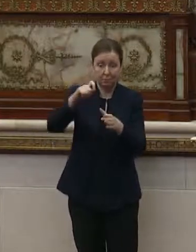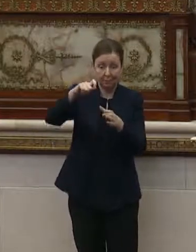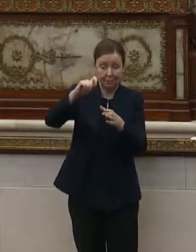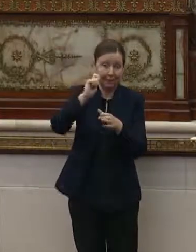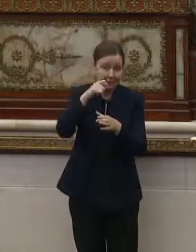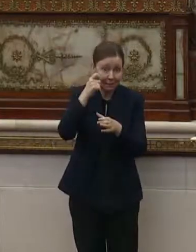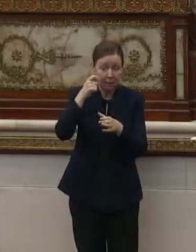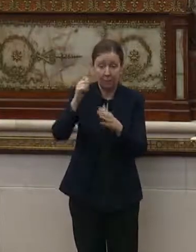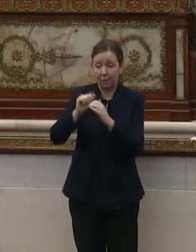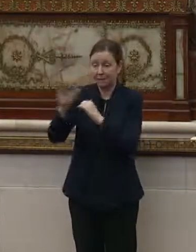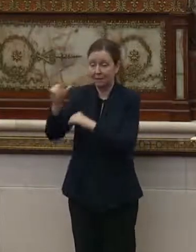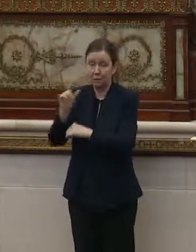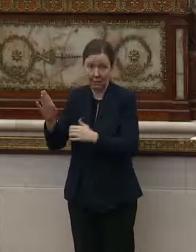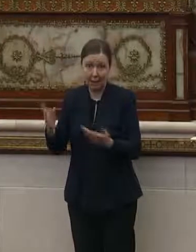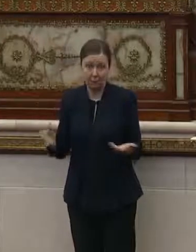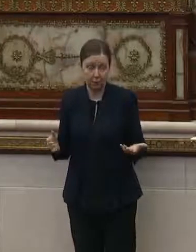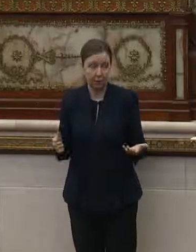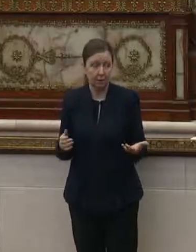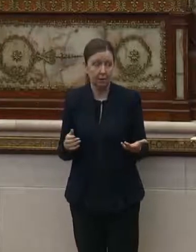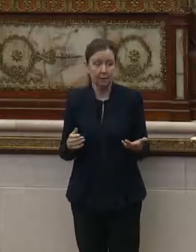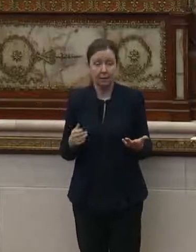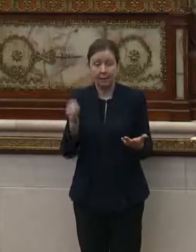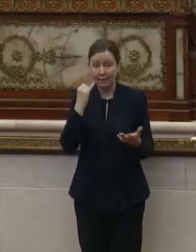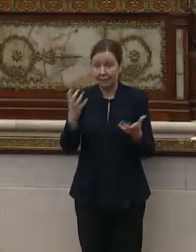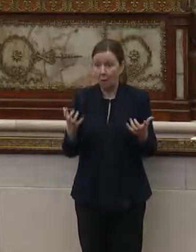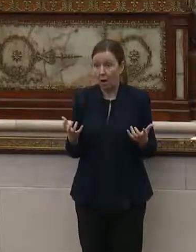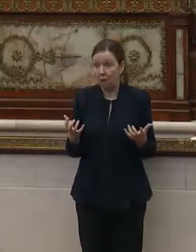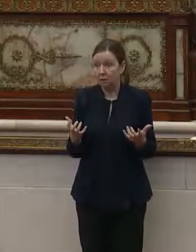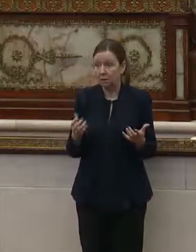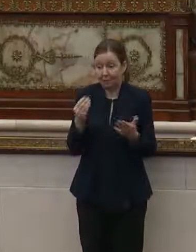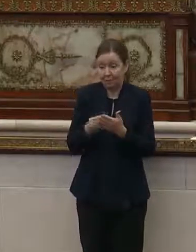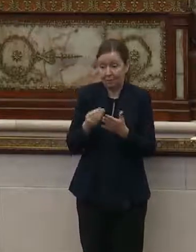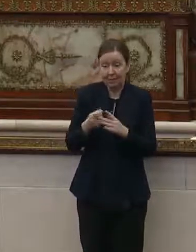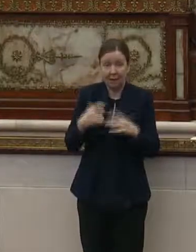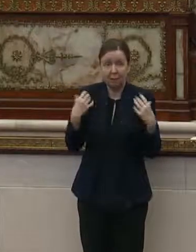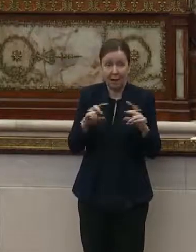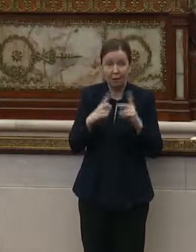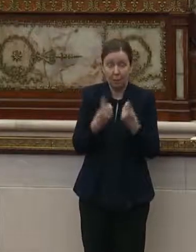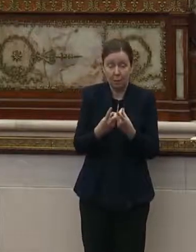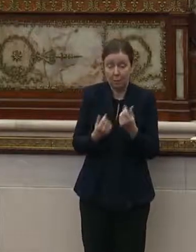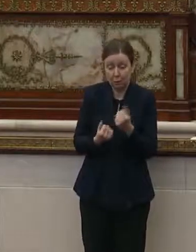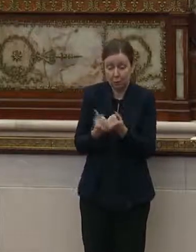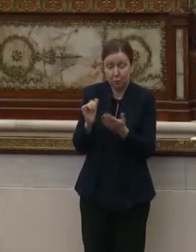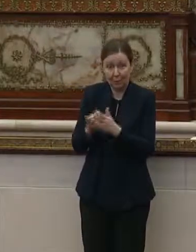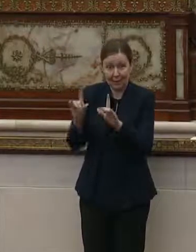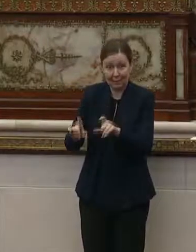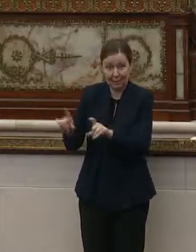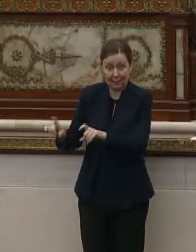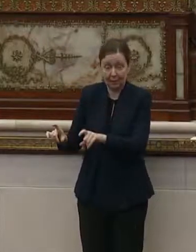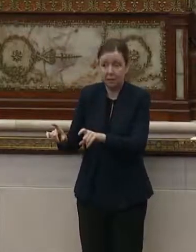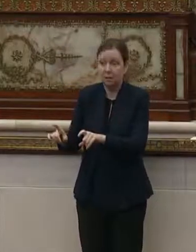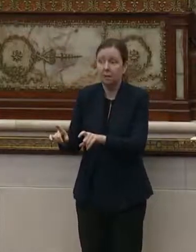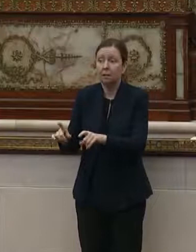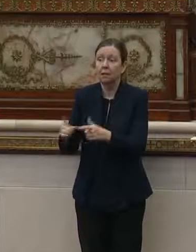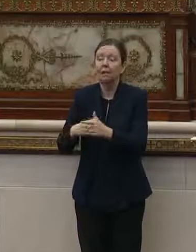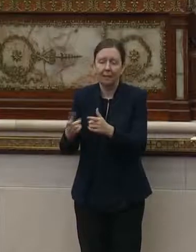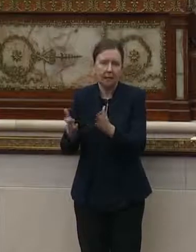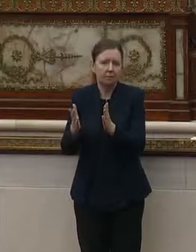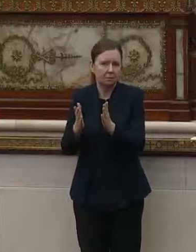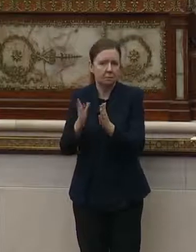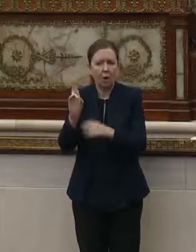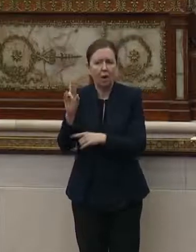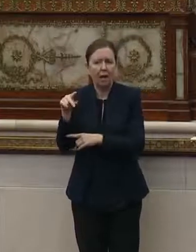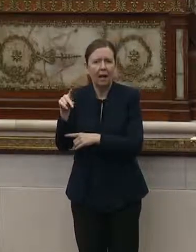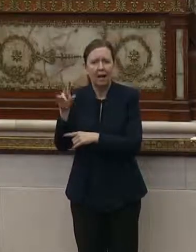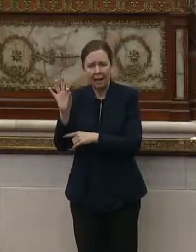the laboratory. If they want funding from the health department to support that testing, then we have a request for